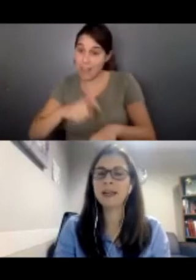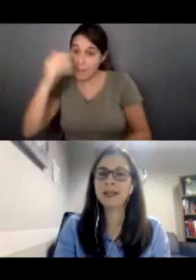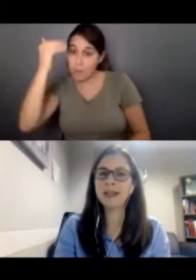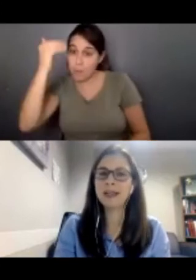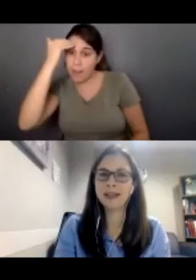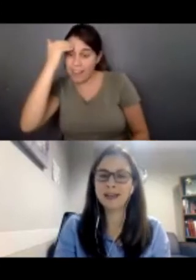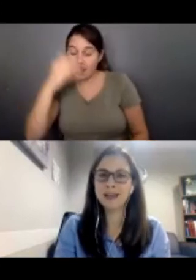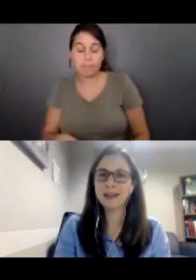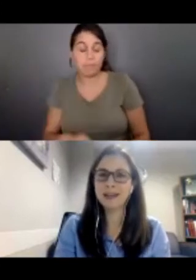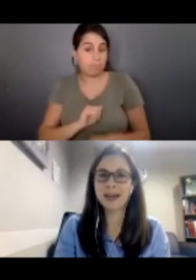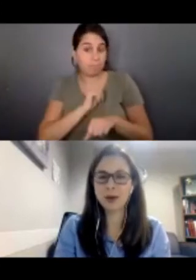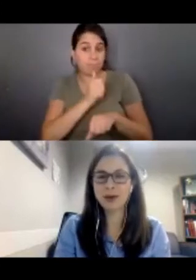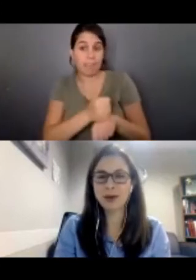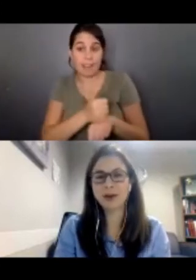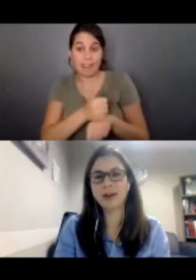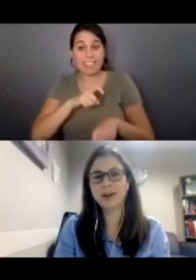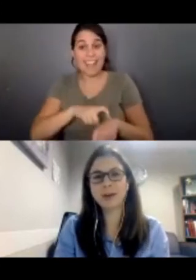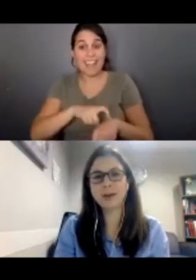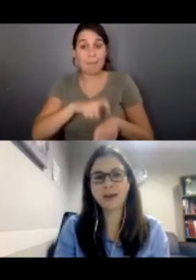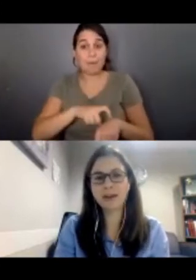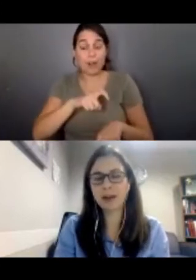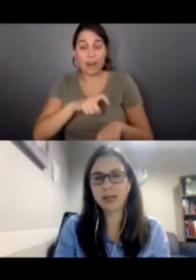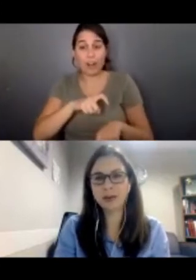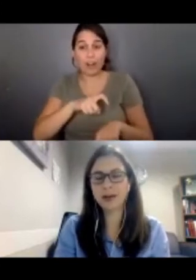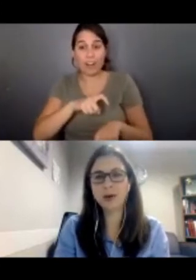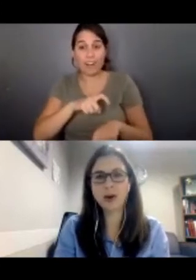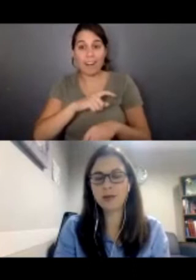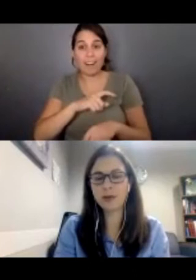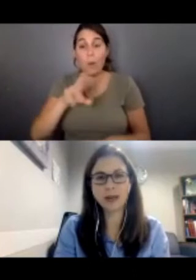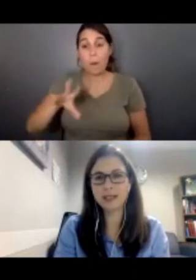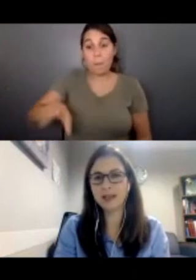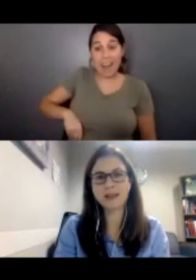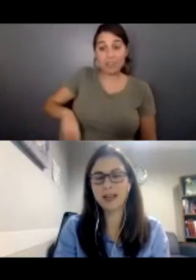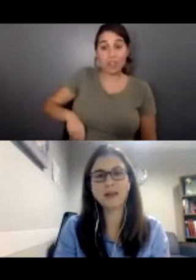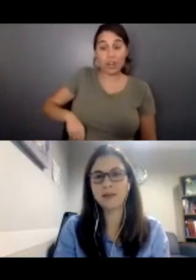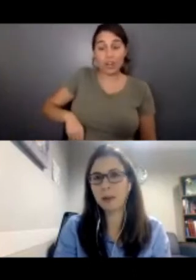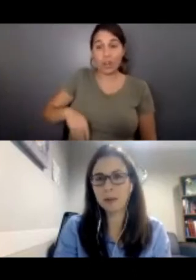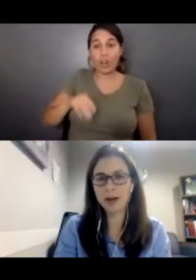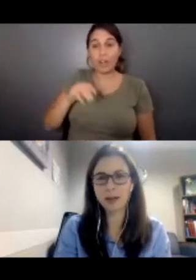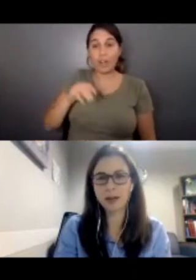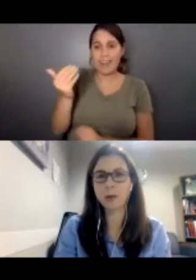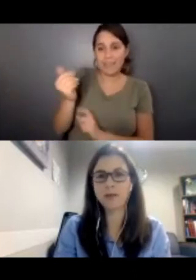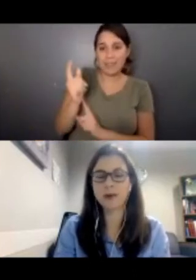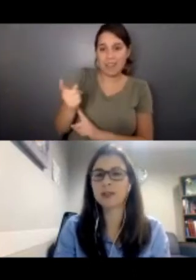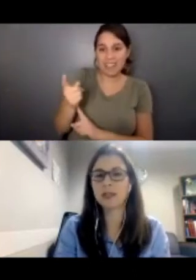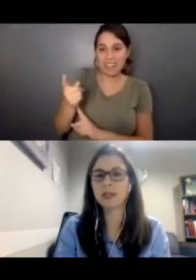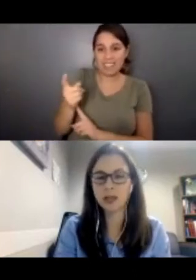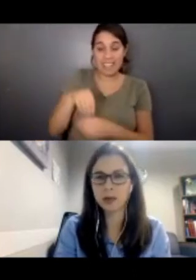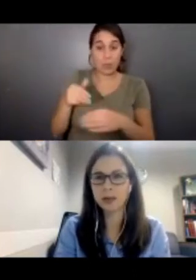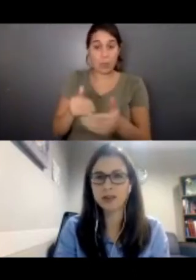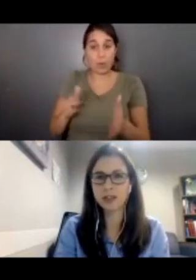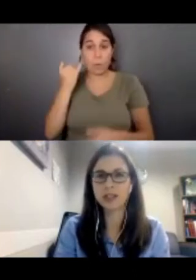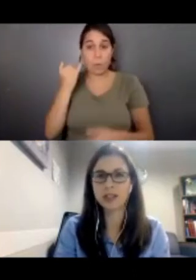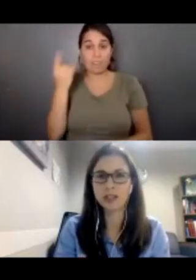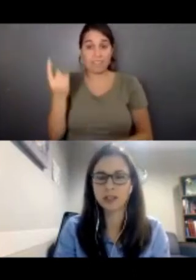setting timer or having a pager go off or buzz at a 10 or 15 minute mark in the room if a person is struggling with